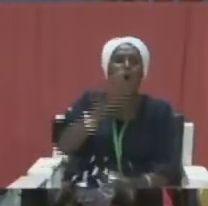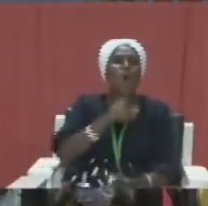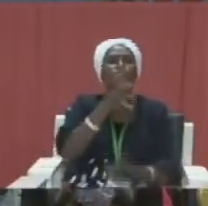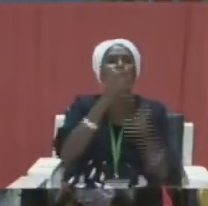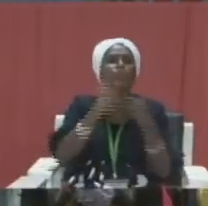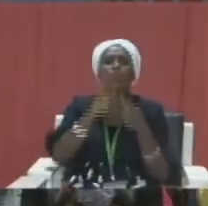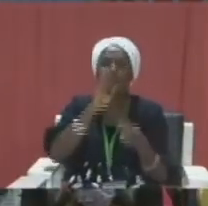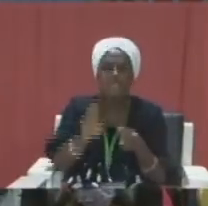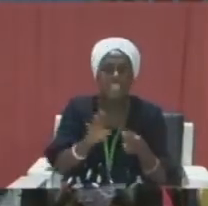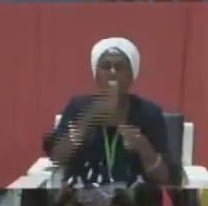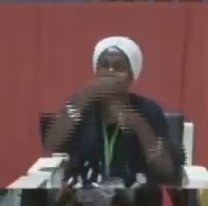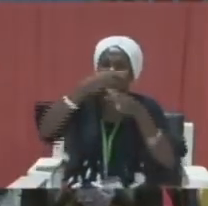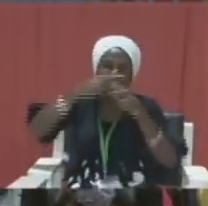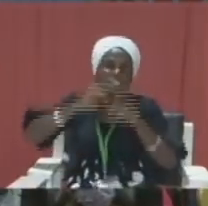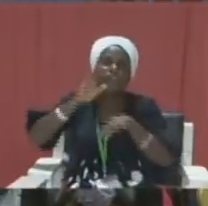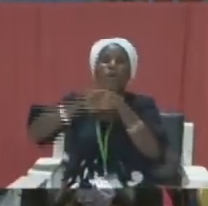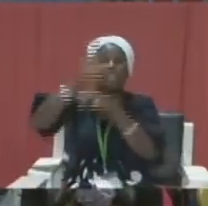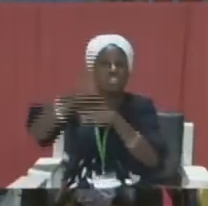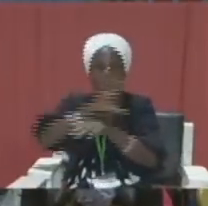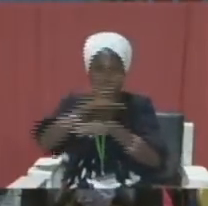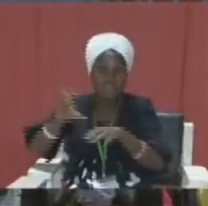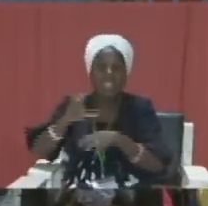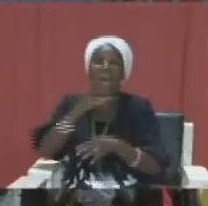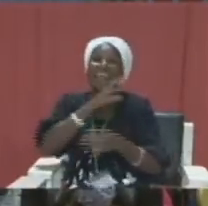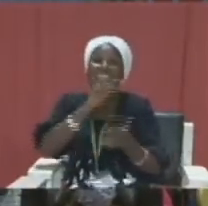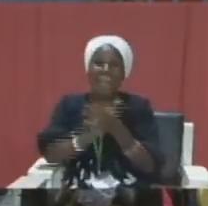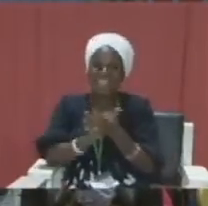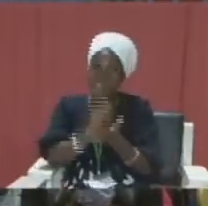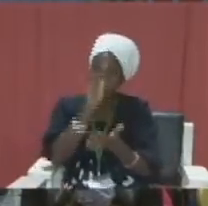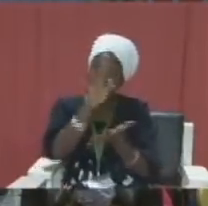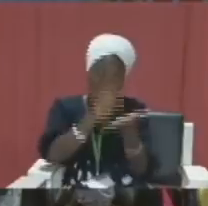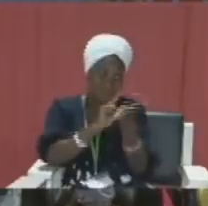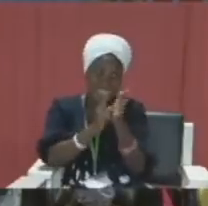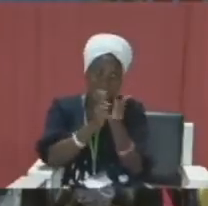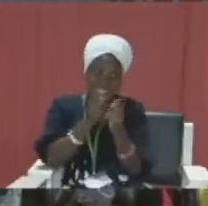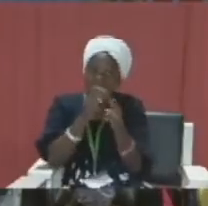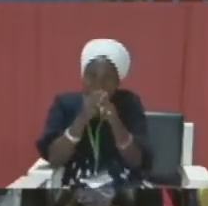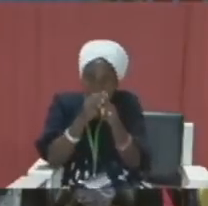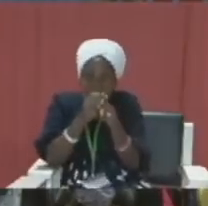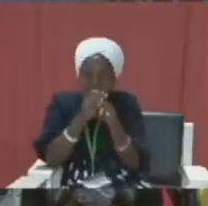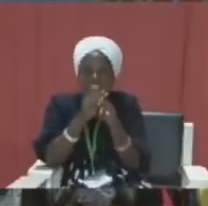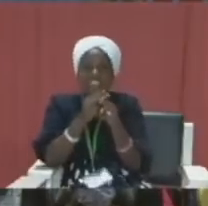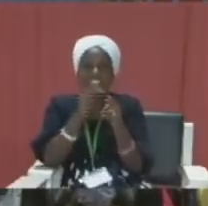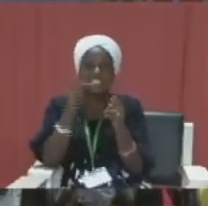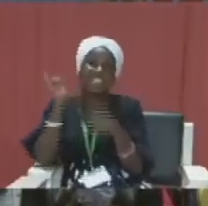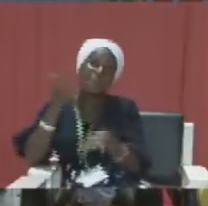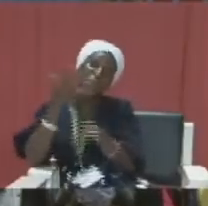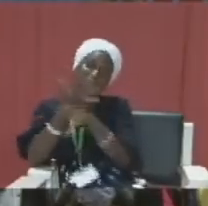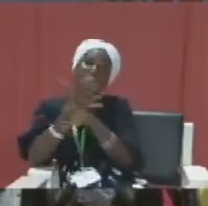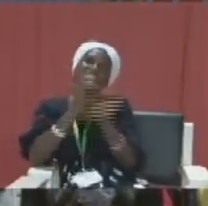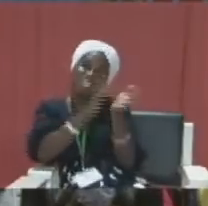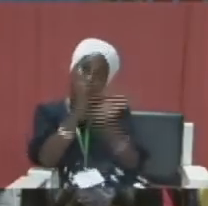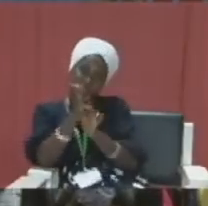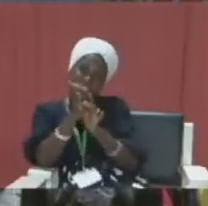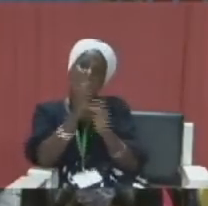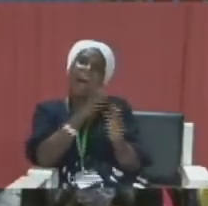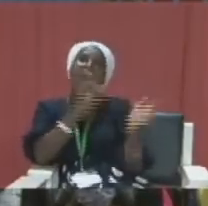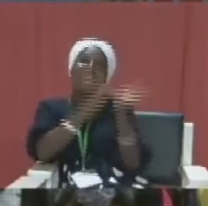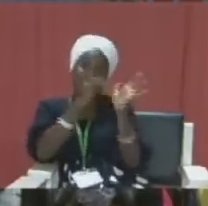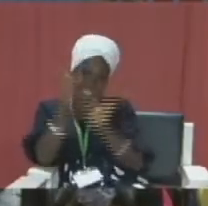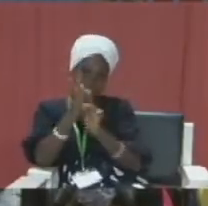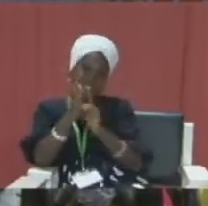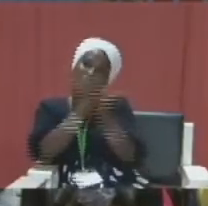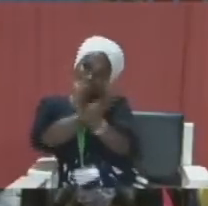cross who was just 5 minutes away from hell and he was diverted to paradise.